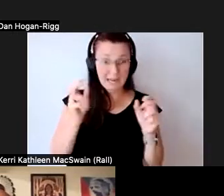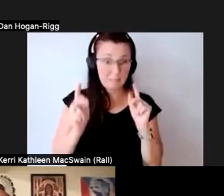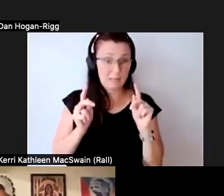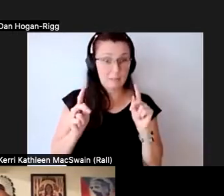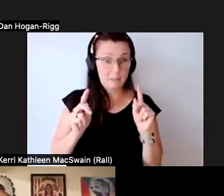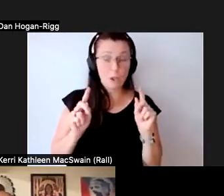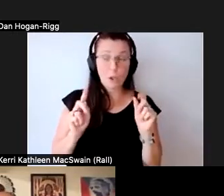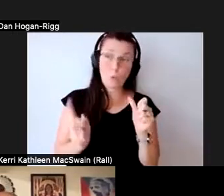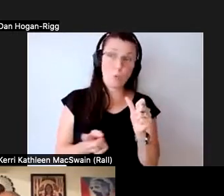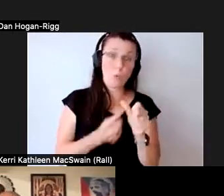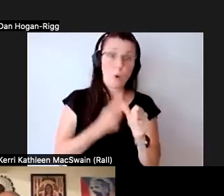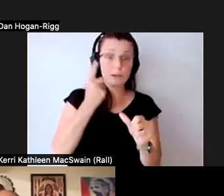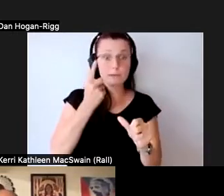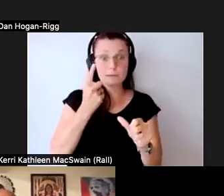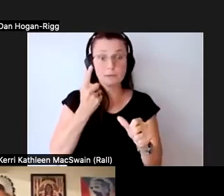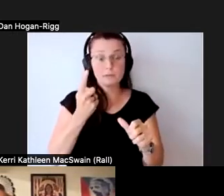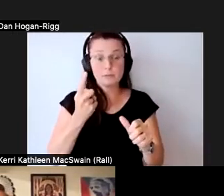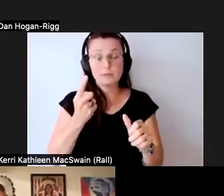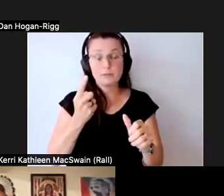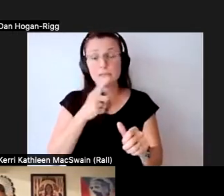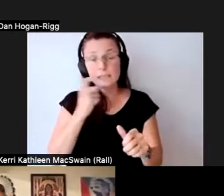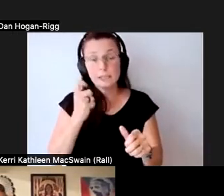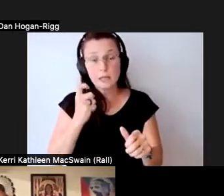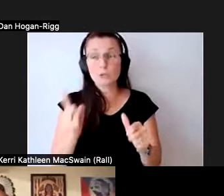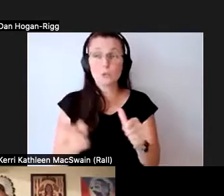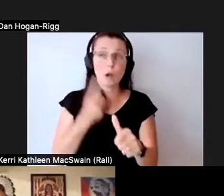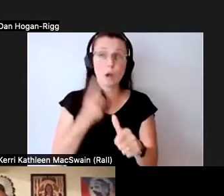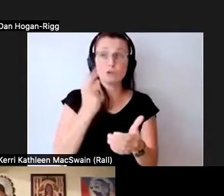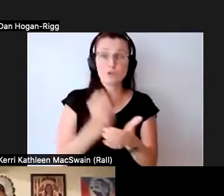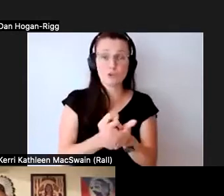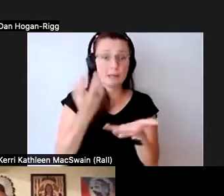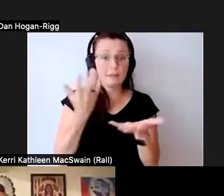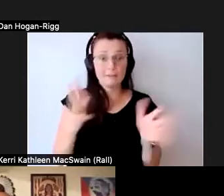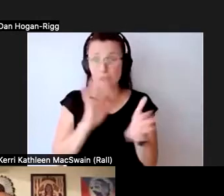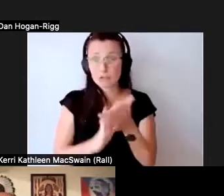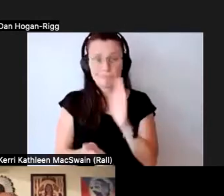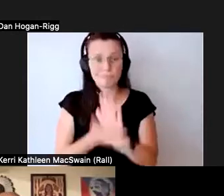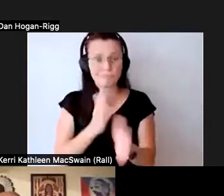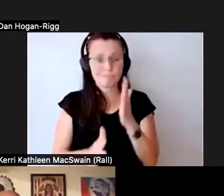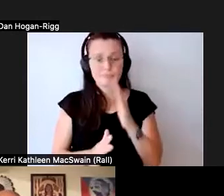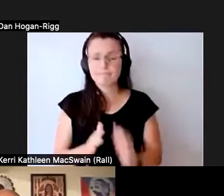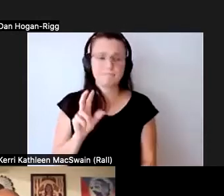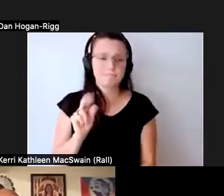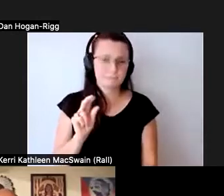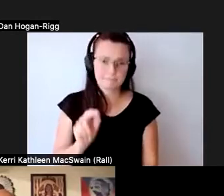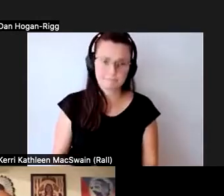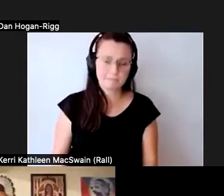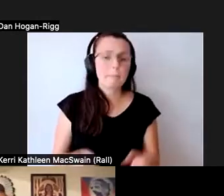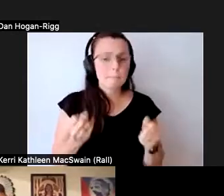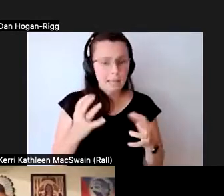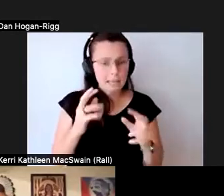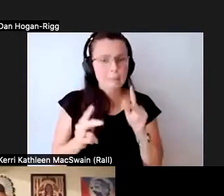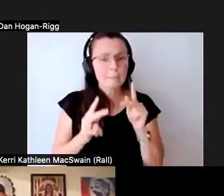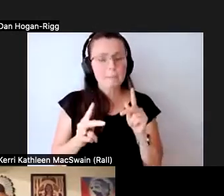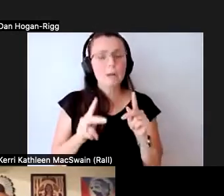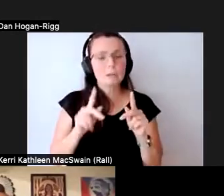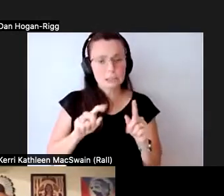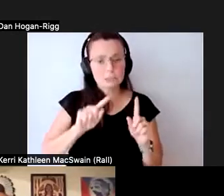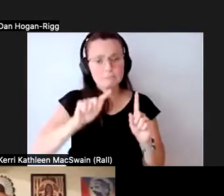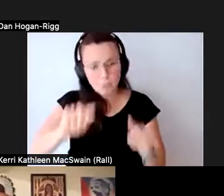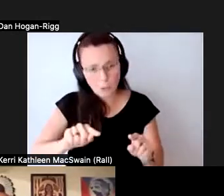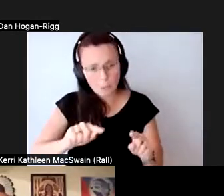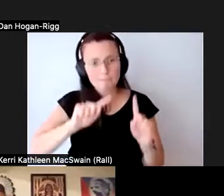just not the way it works. Many, many people need multiple opportunities to get there. One thing I'll say is, I heard